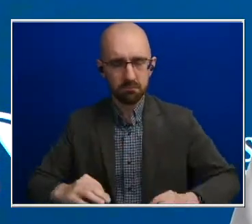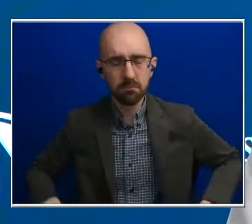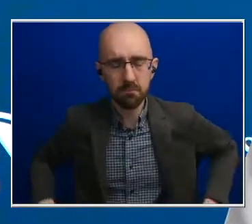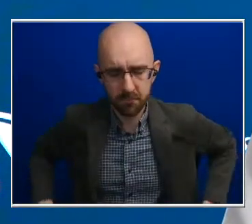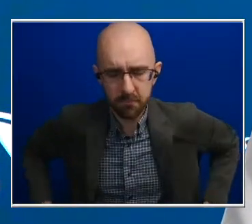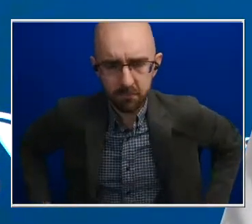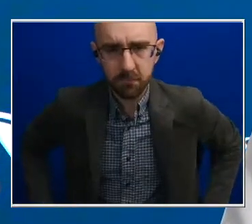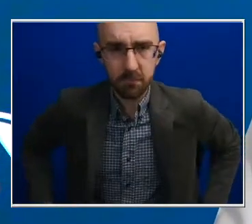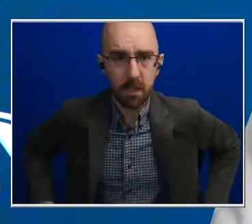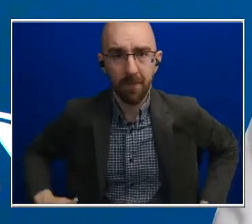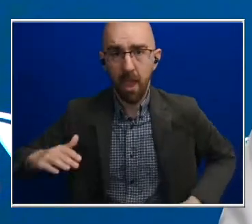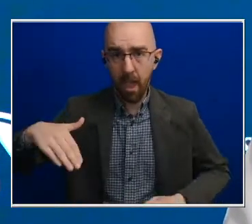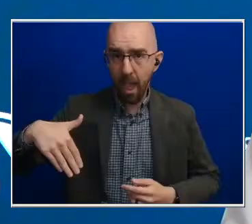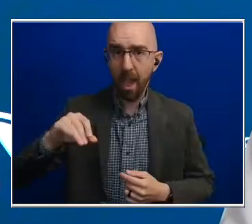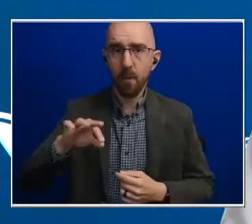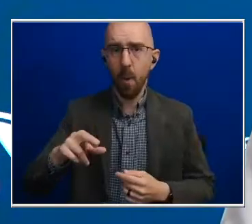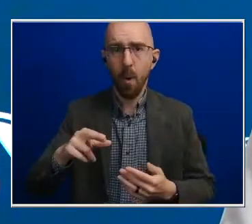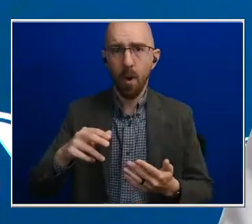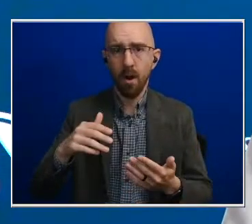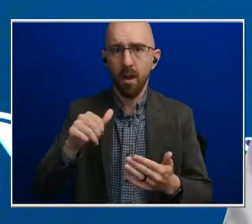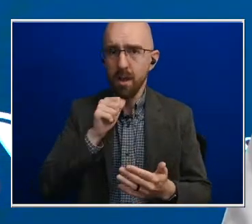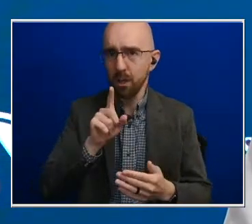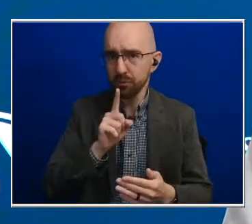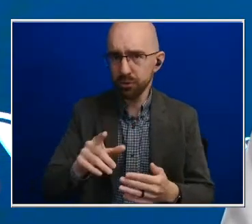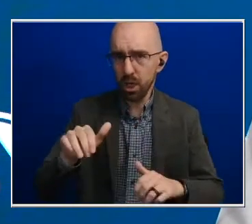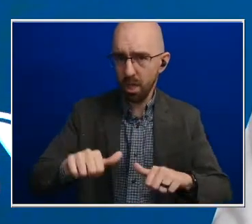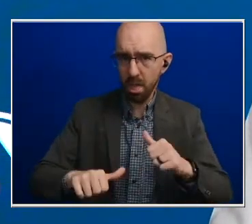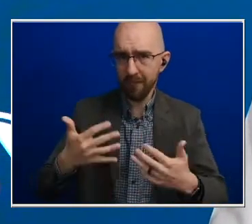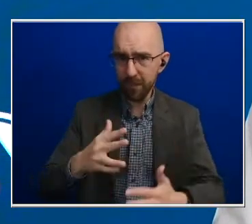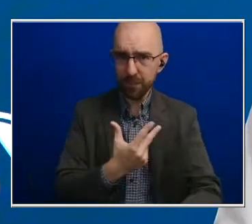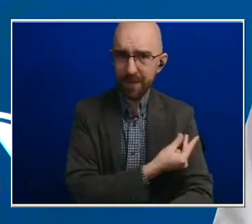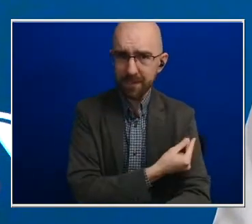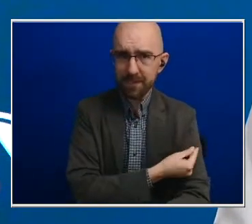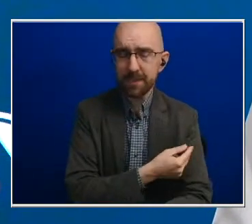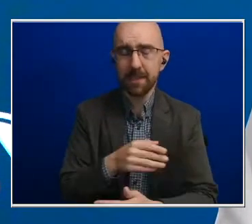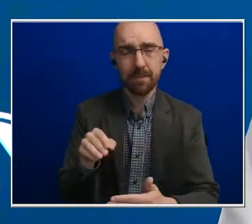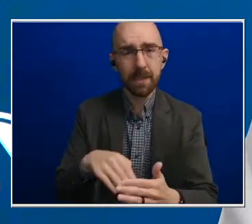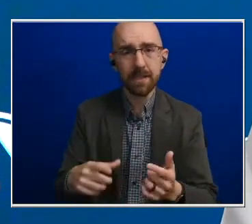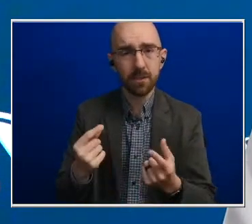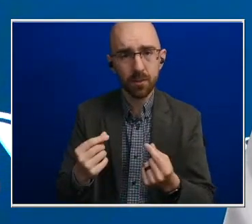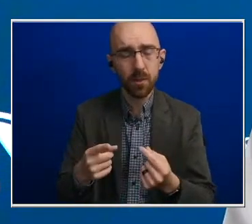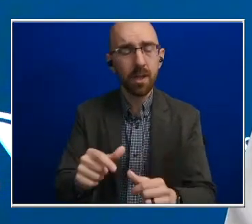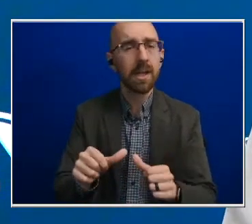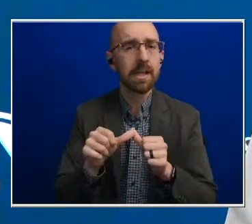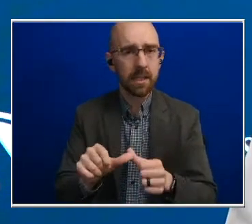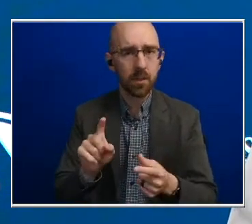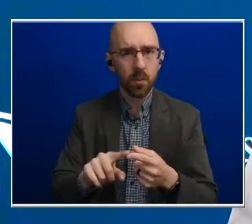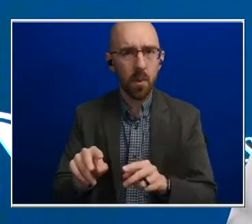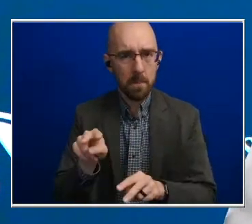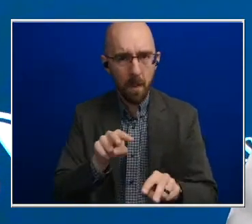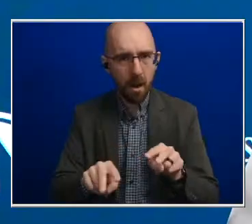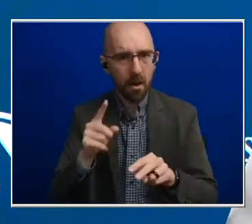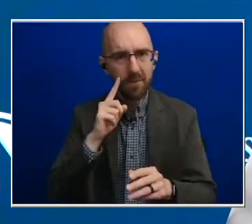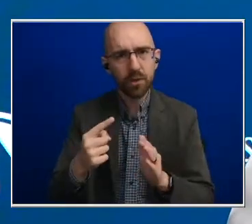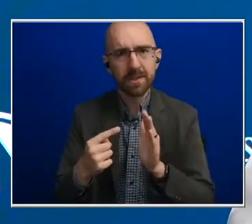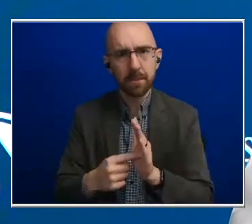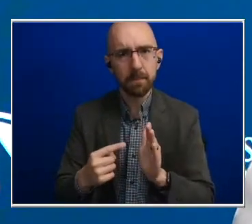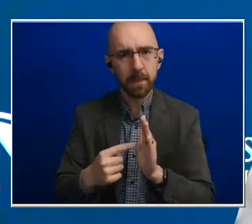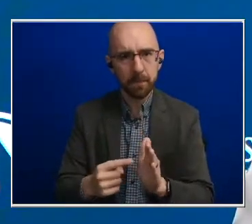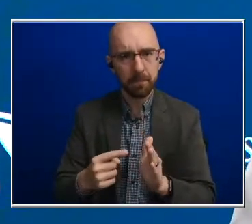your vaccine status, basically what you are going to do is continue to monitor for symptoms over the next